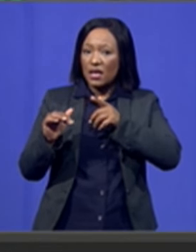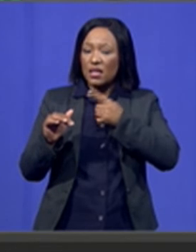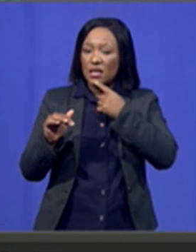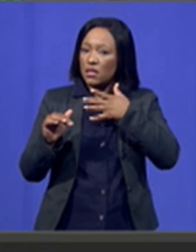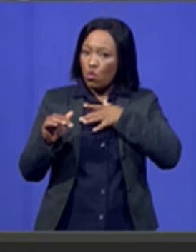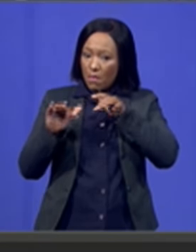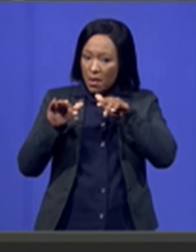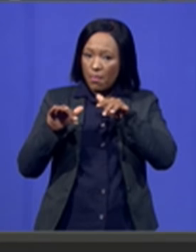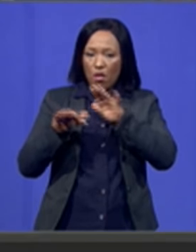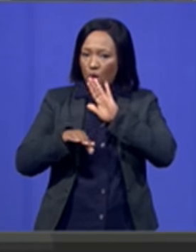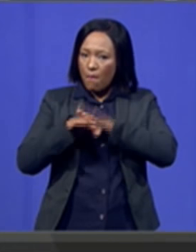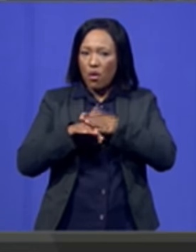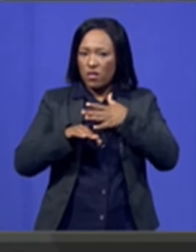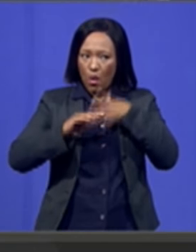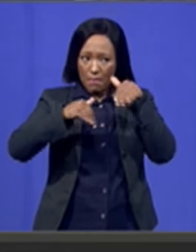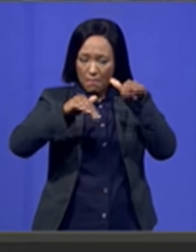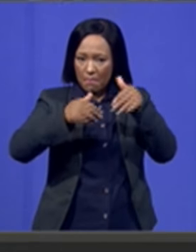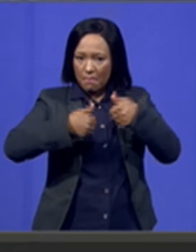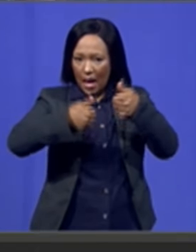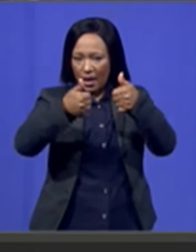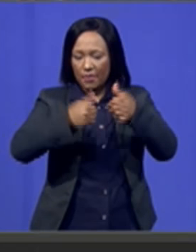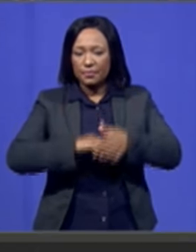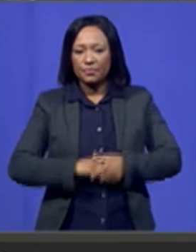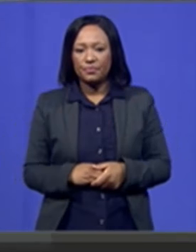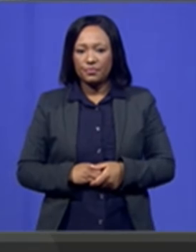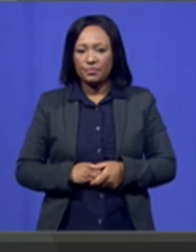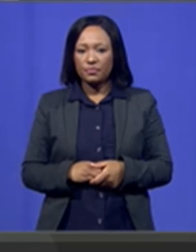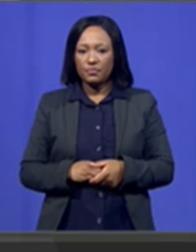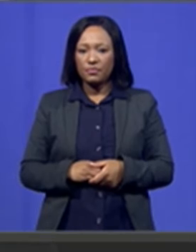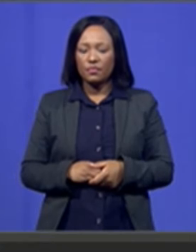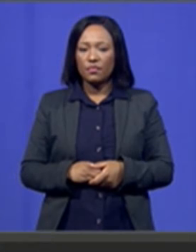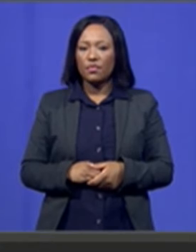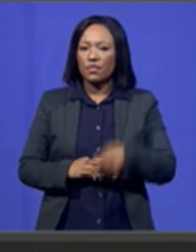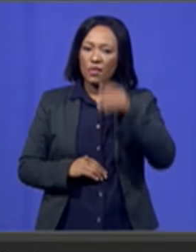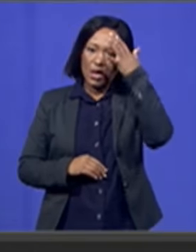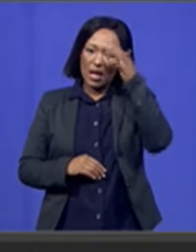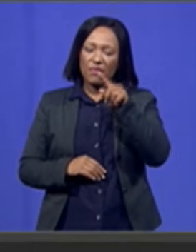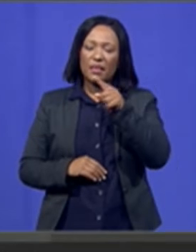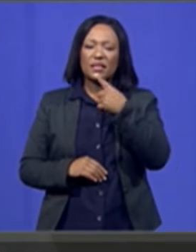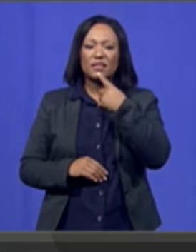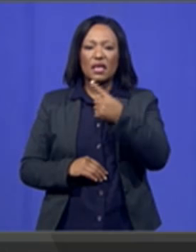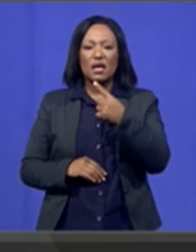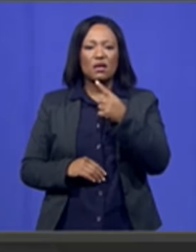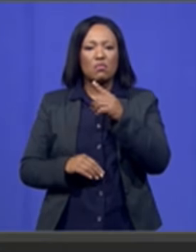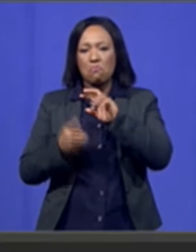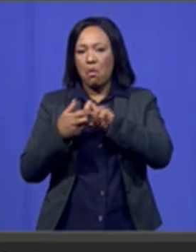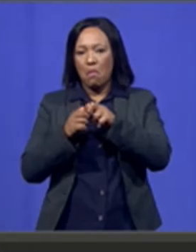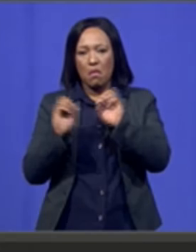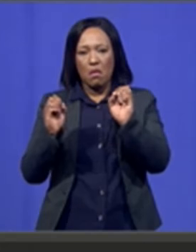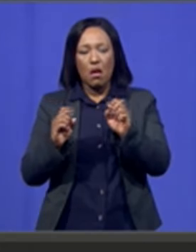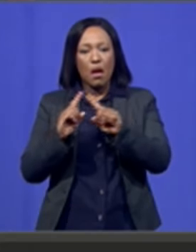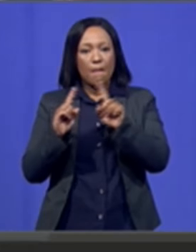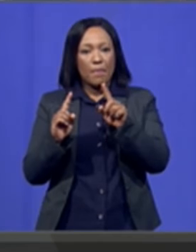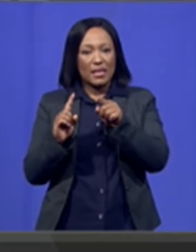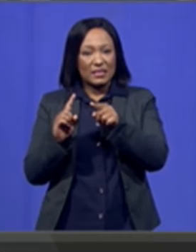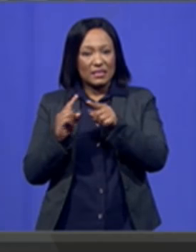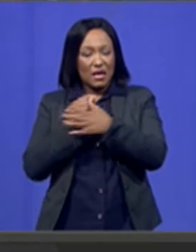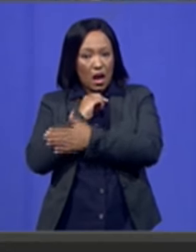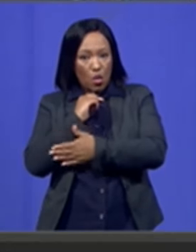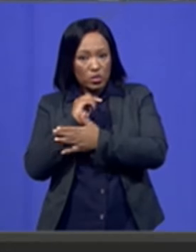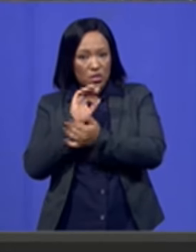here anymore. Ga ba gare puso ya re lefa ba se kgatlhanong le baditšhaba bao ba santseng ba se mo molaong mo nageng ba tshwanetse ba sala melawana ya